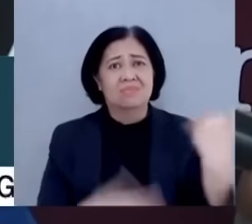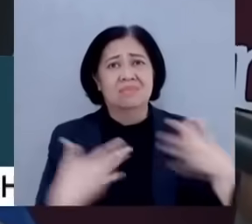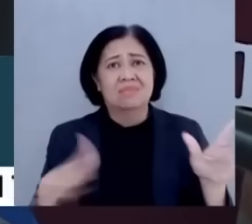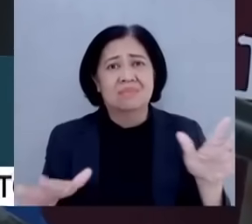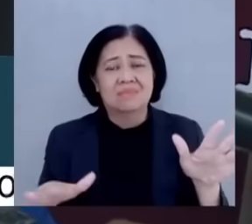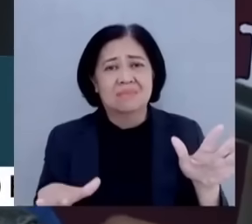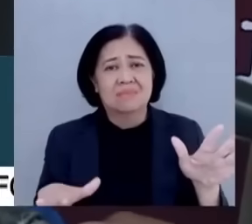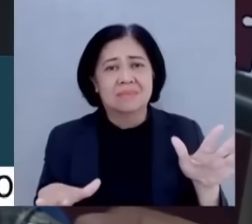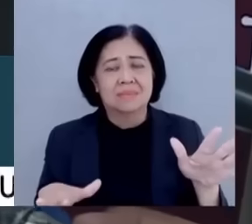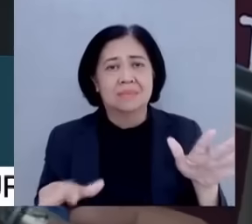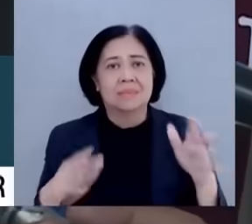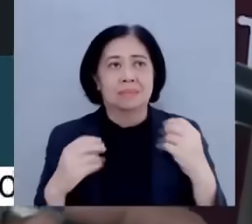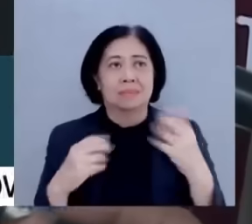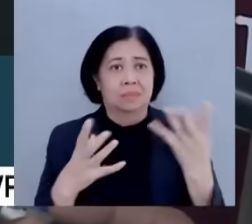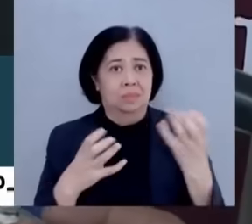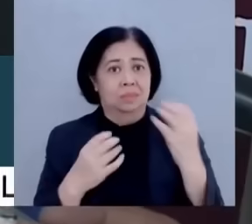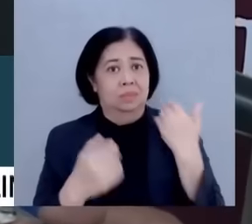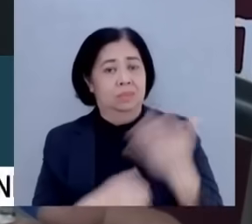Unless they want to die.